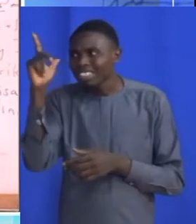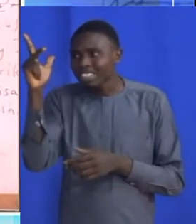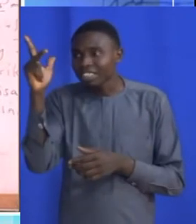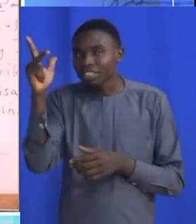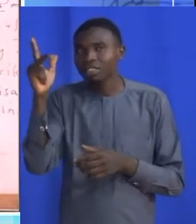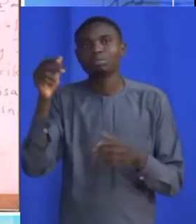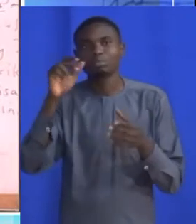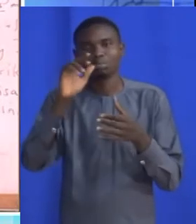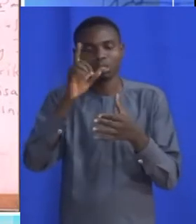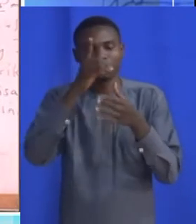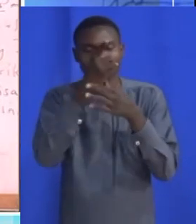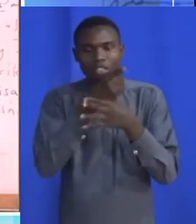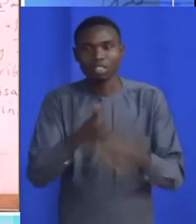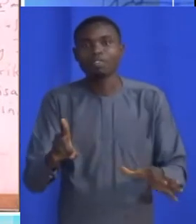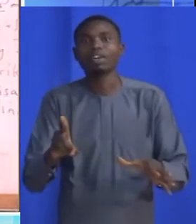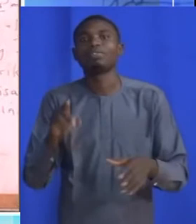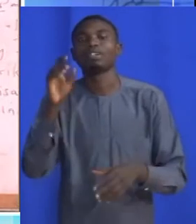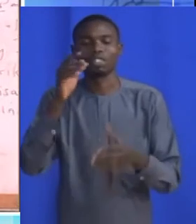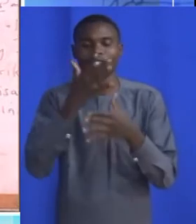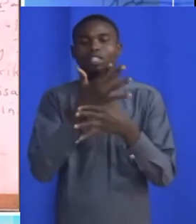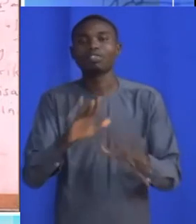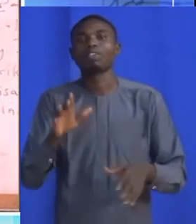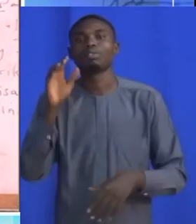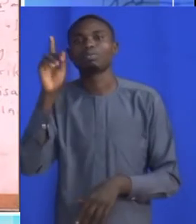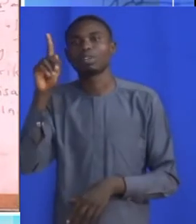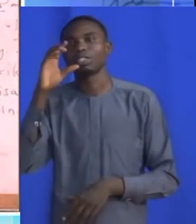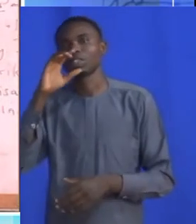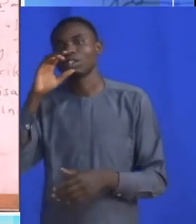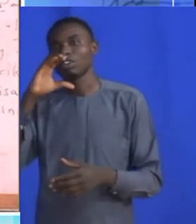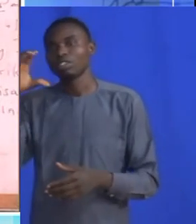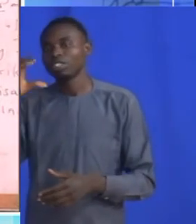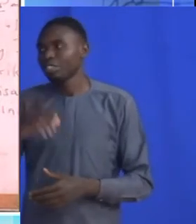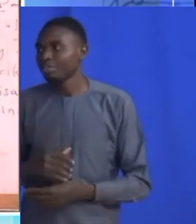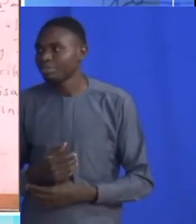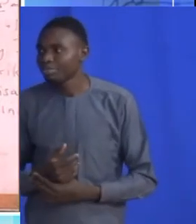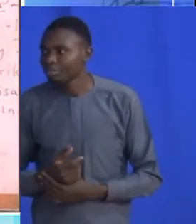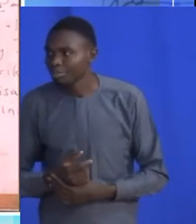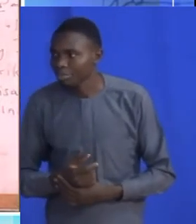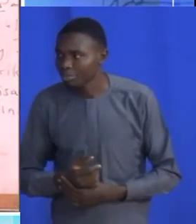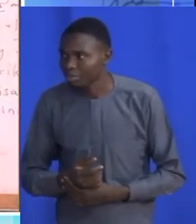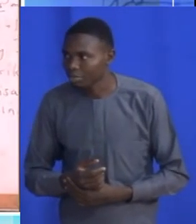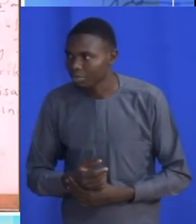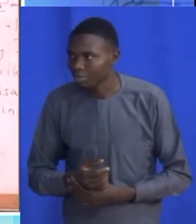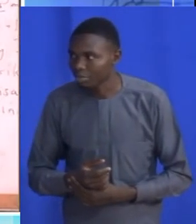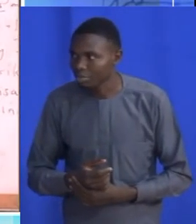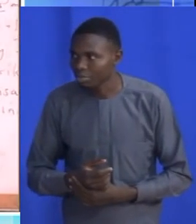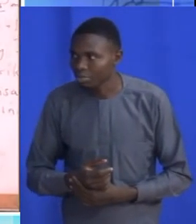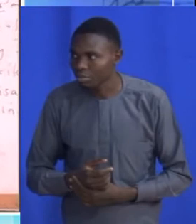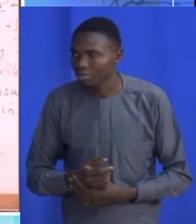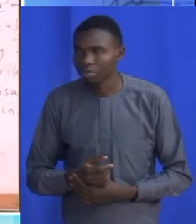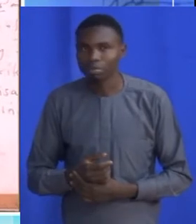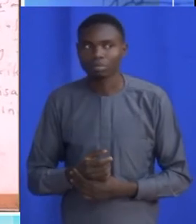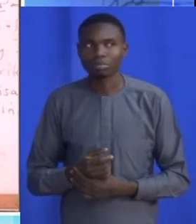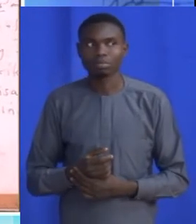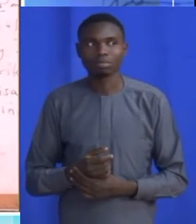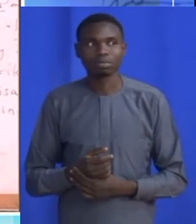and so on. And before I go, let me give you my number again. In case you are just seeing